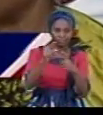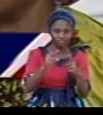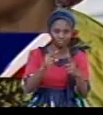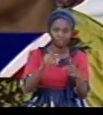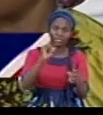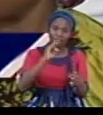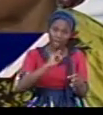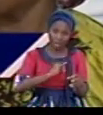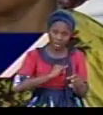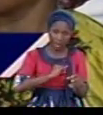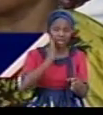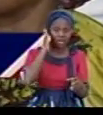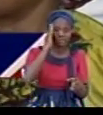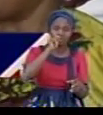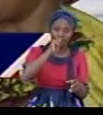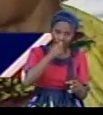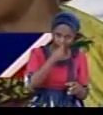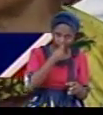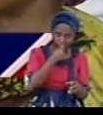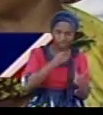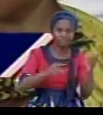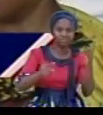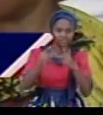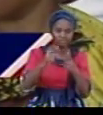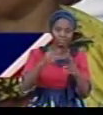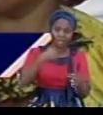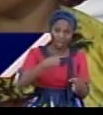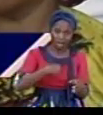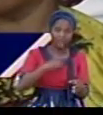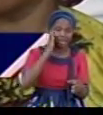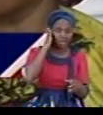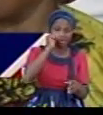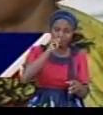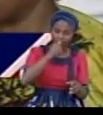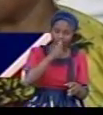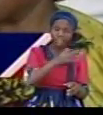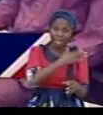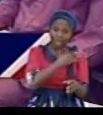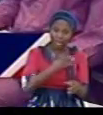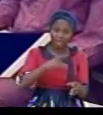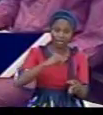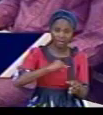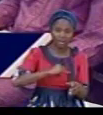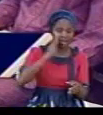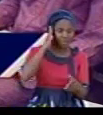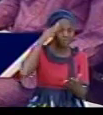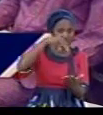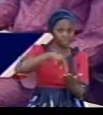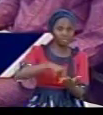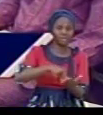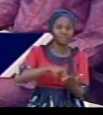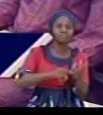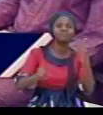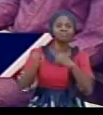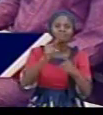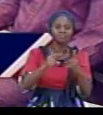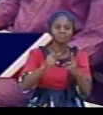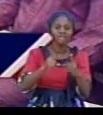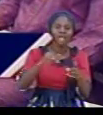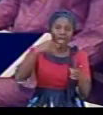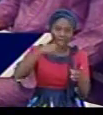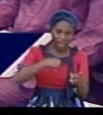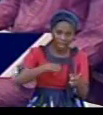persevere. I said I will persevere and I will stand. I'm not hearing your